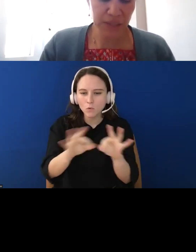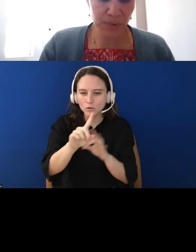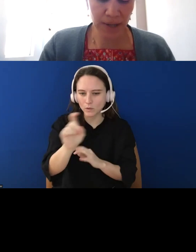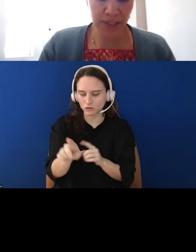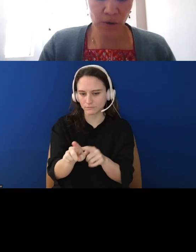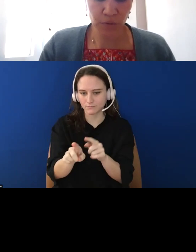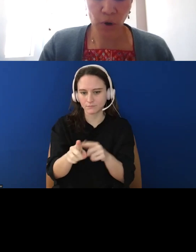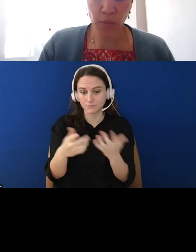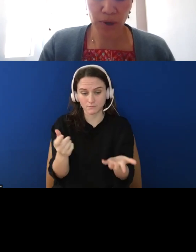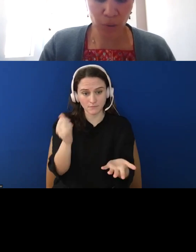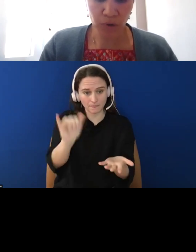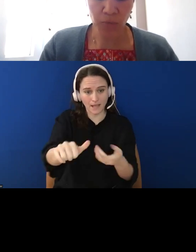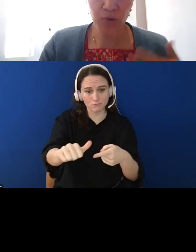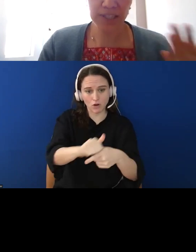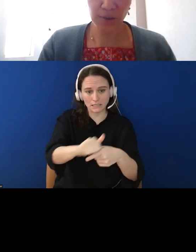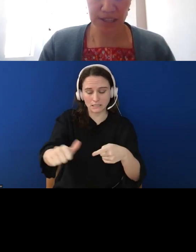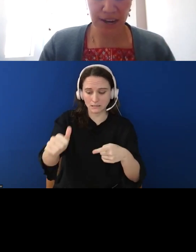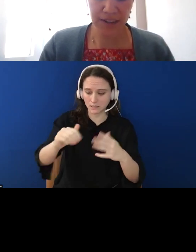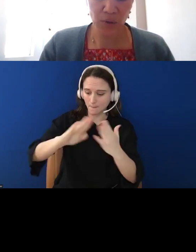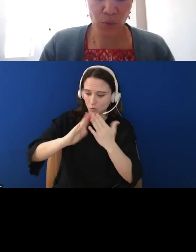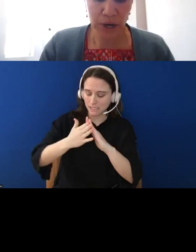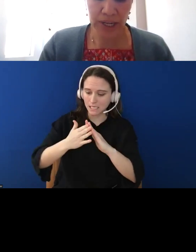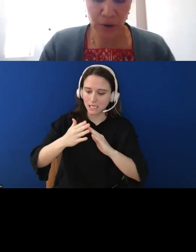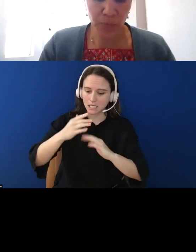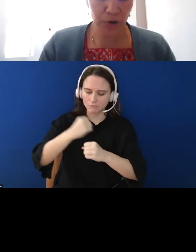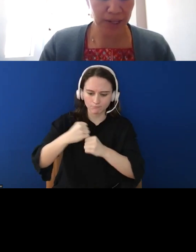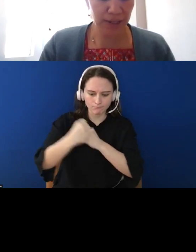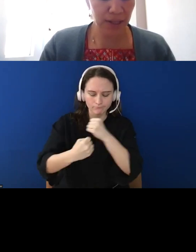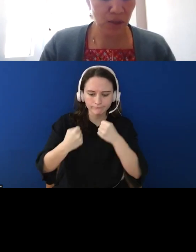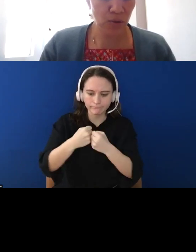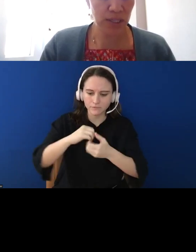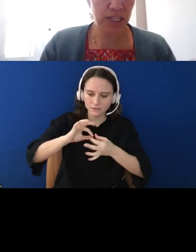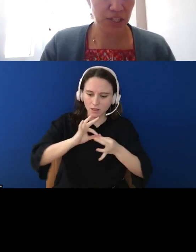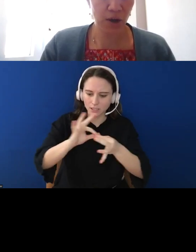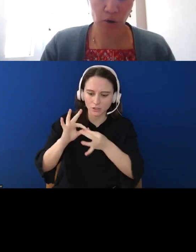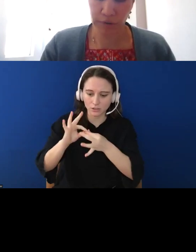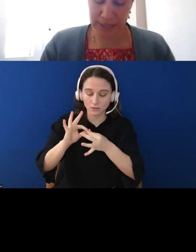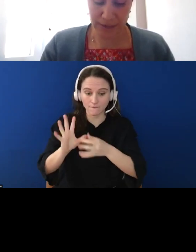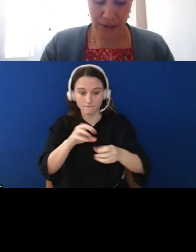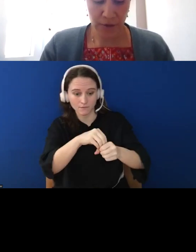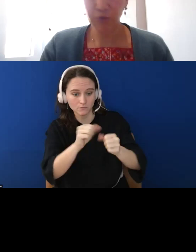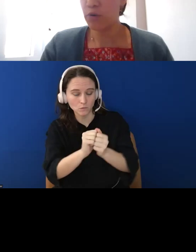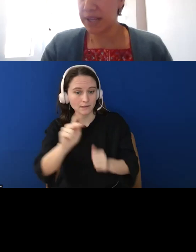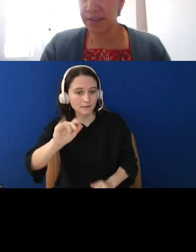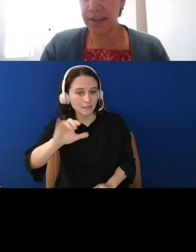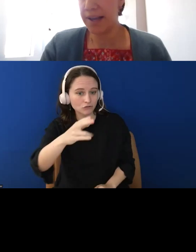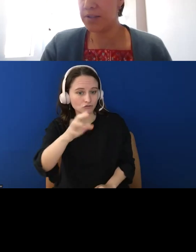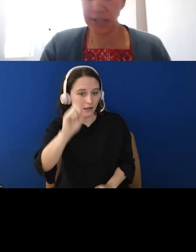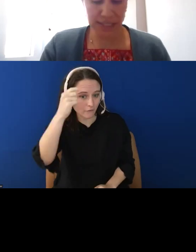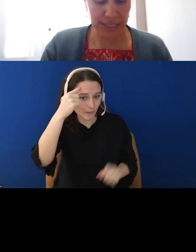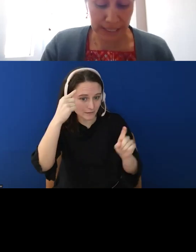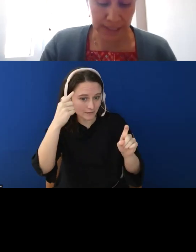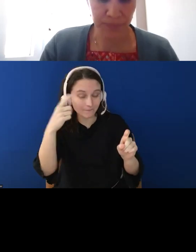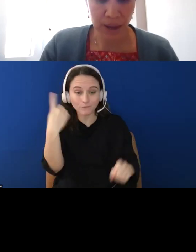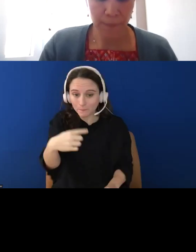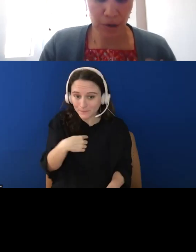whether this practice of community solidarity were incorporated into the K'iche' government. For me, the answer